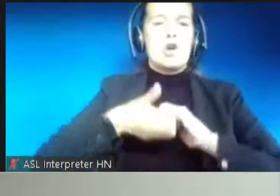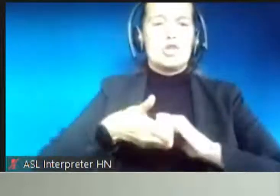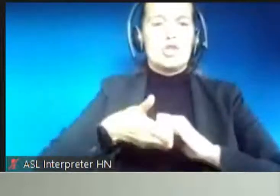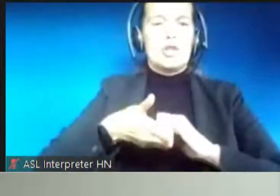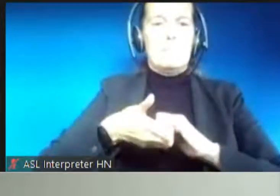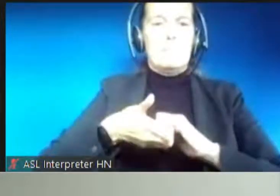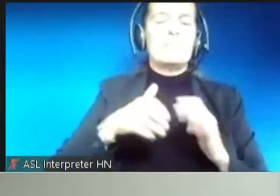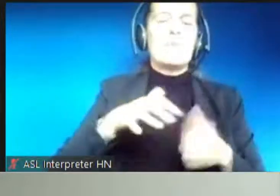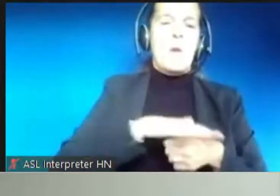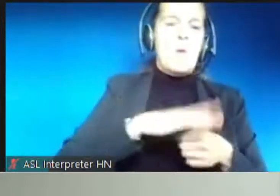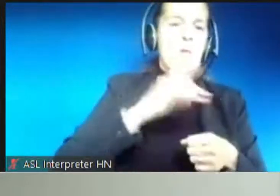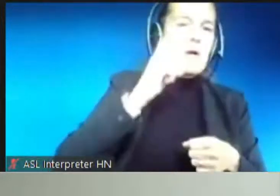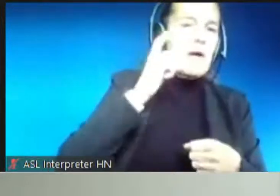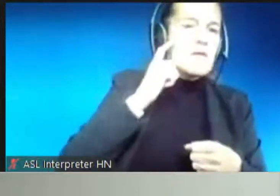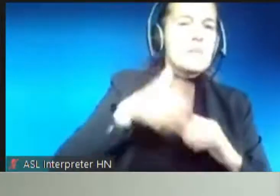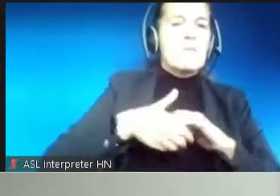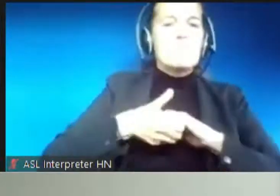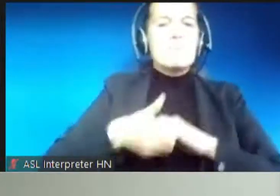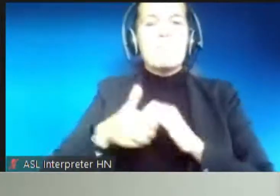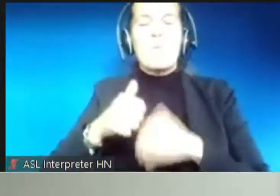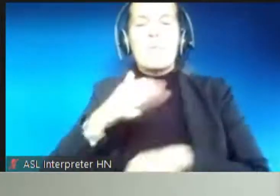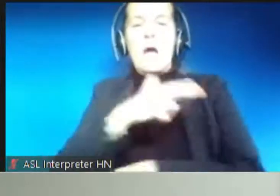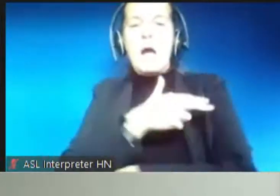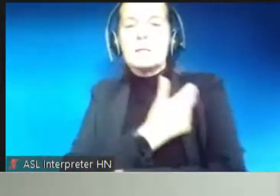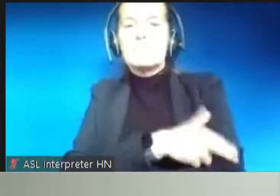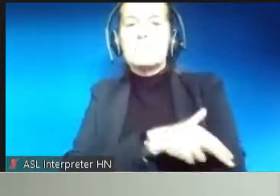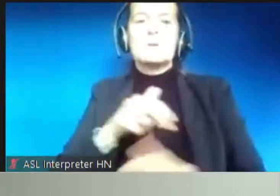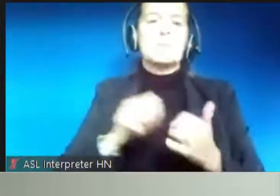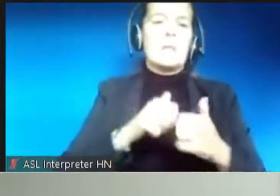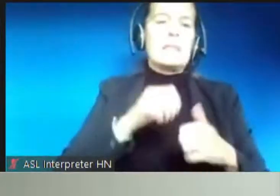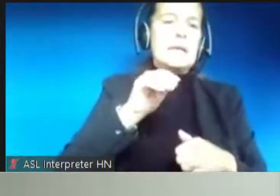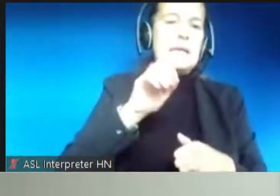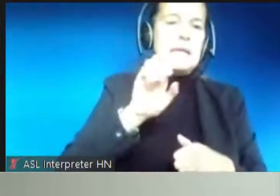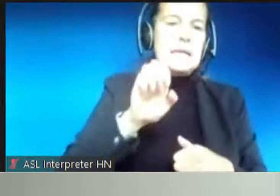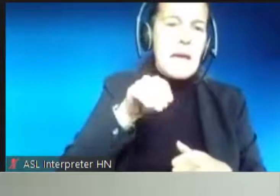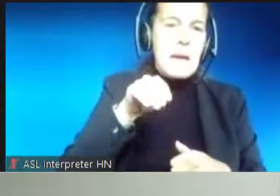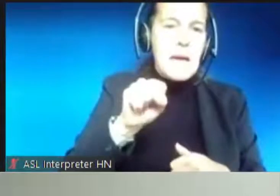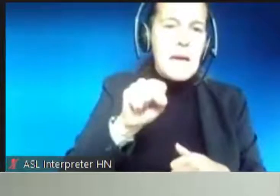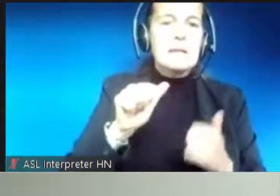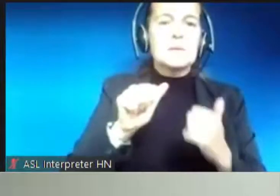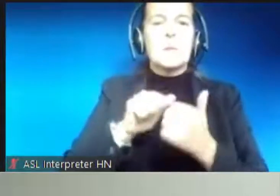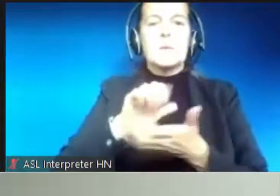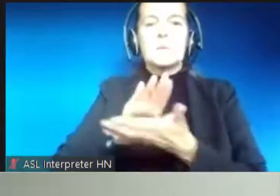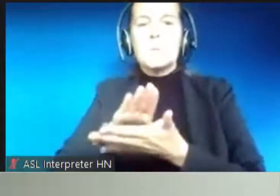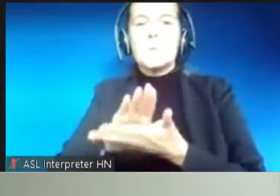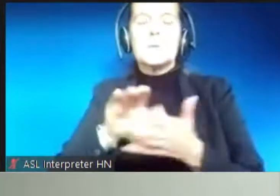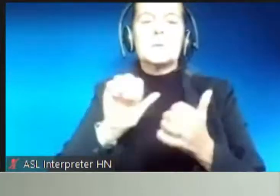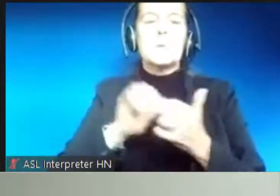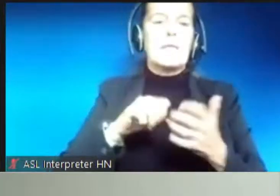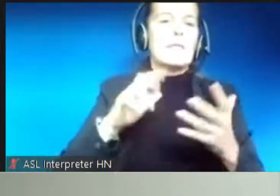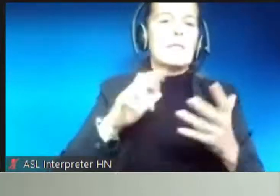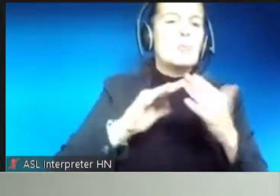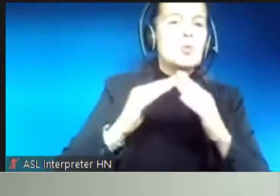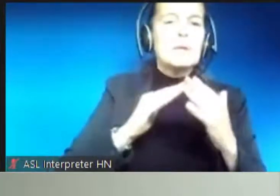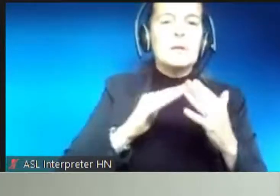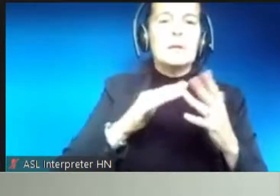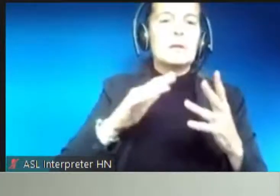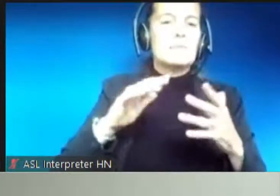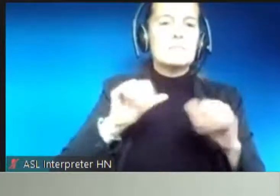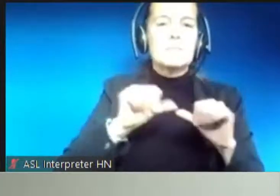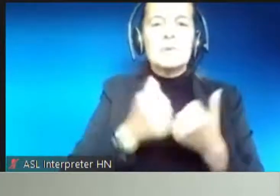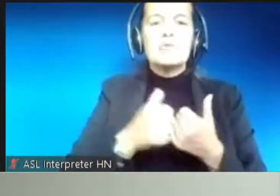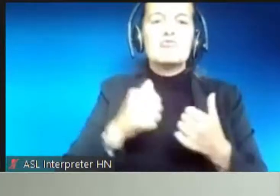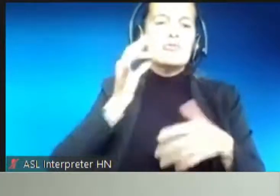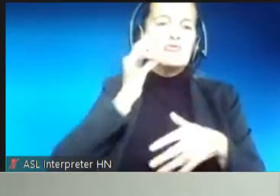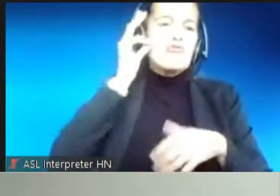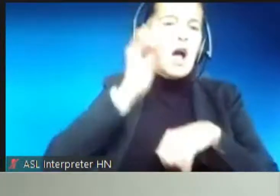the hospitals, the clinics, emergency medical services, the schools, community organizations, our churches, schools, tribes,